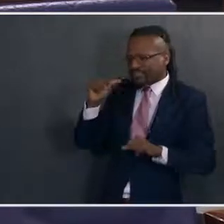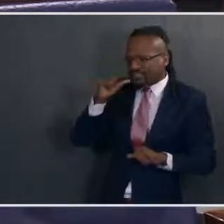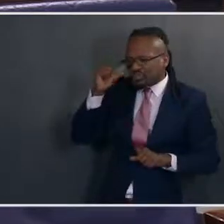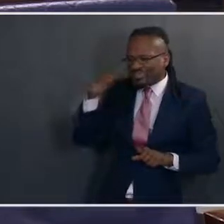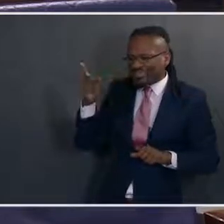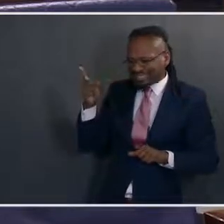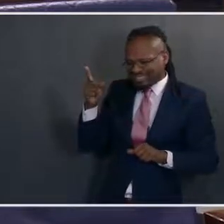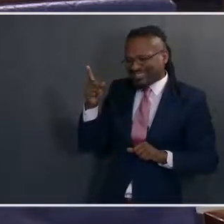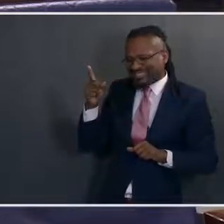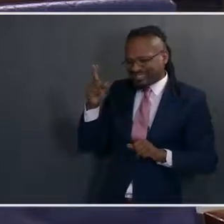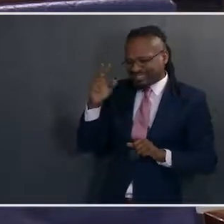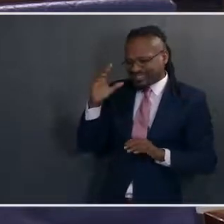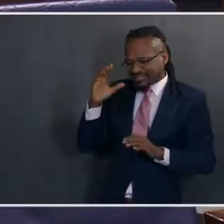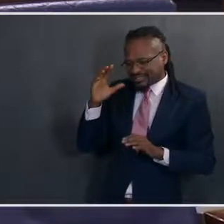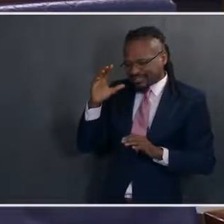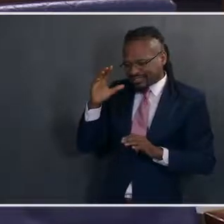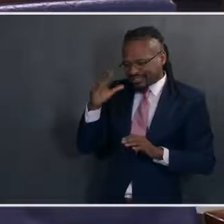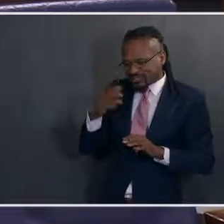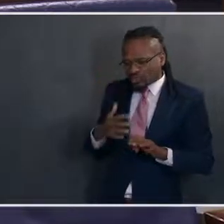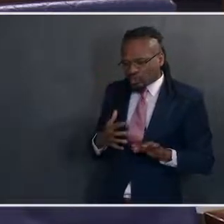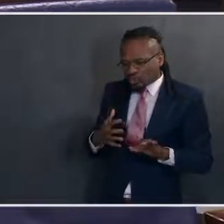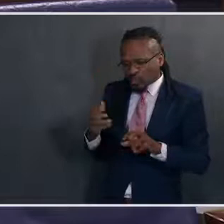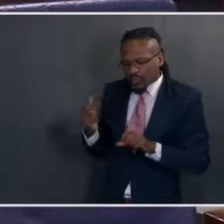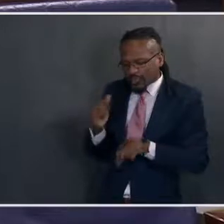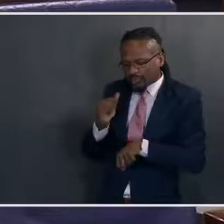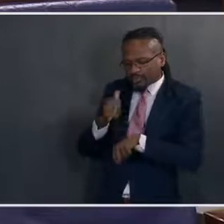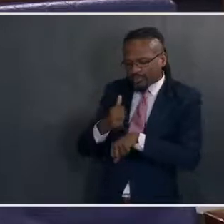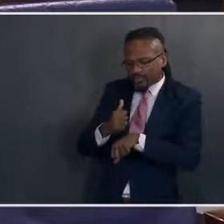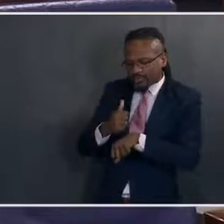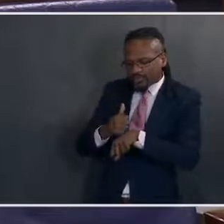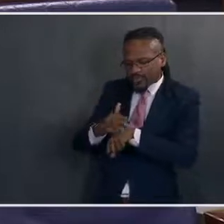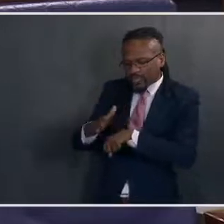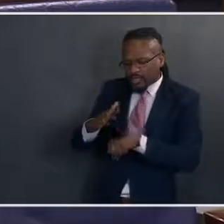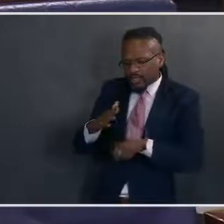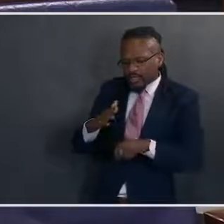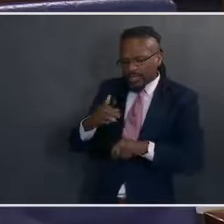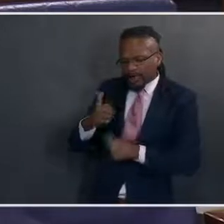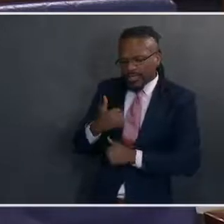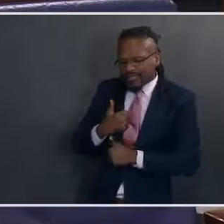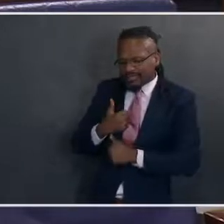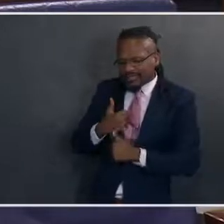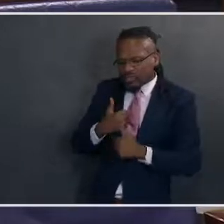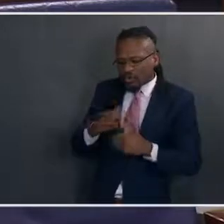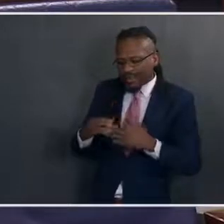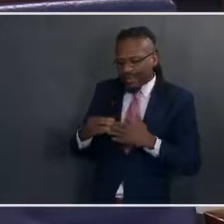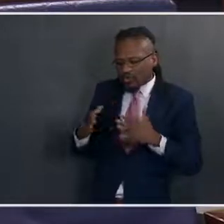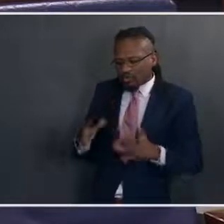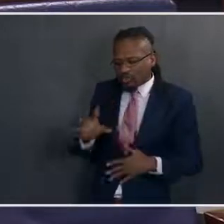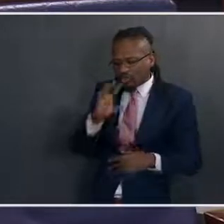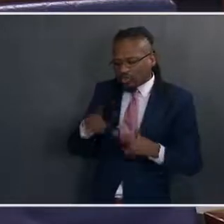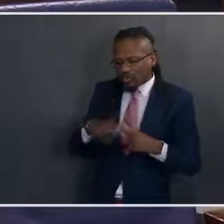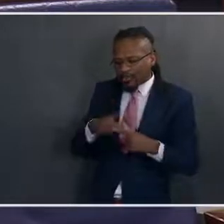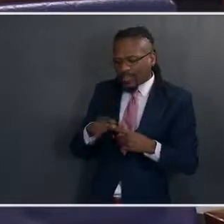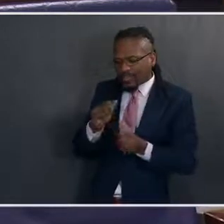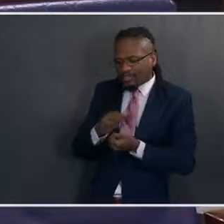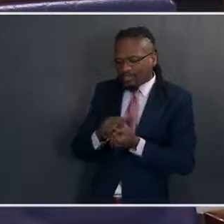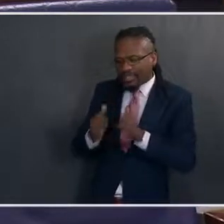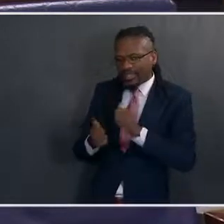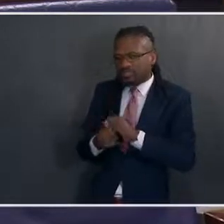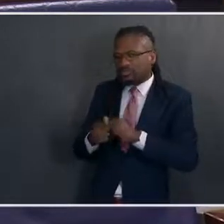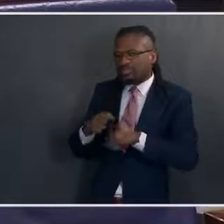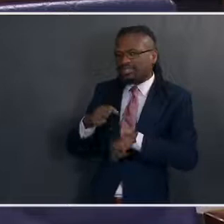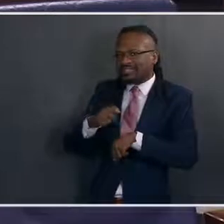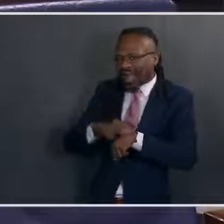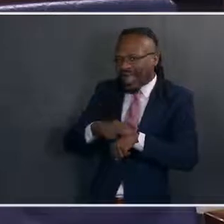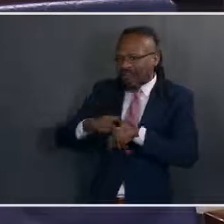the administration to quickly sanction the military leaders. I know we talked about the changes in foreign aid. What is the timeline on